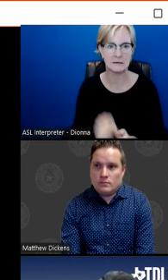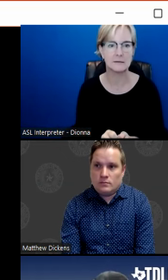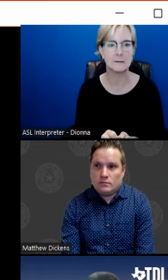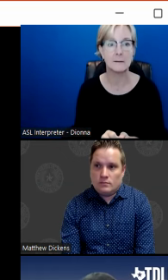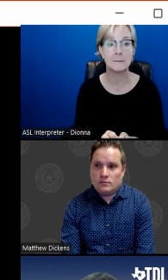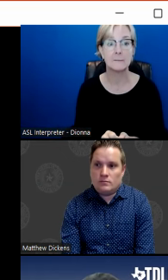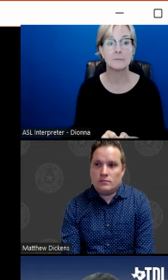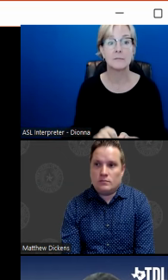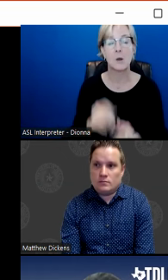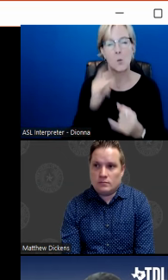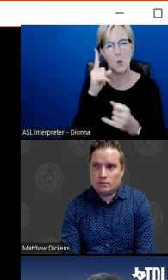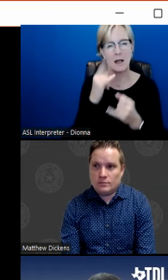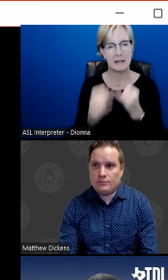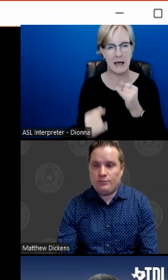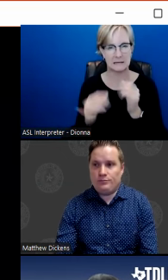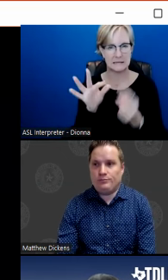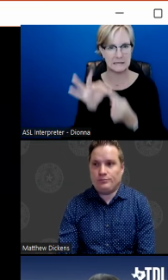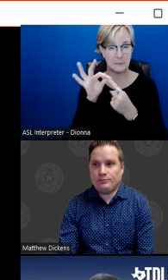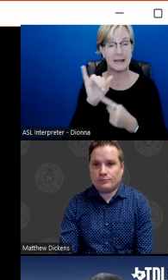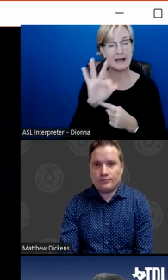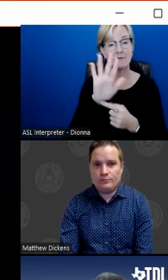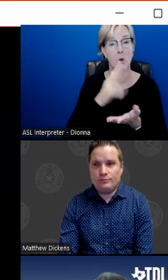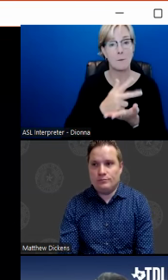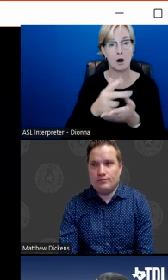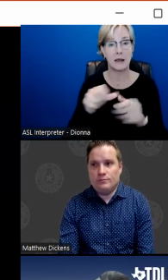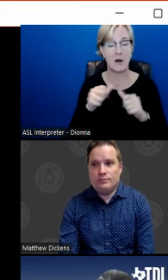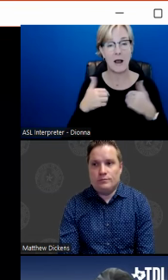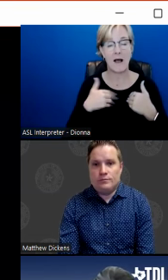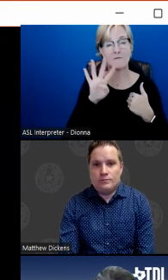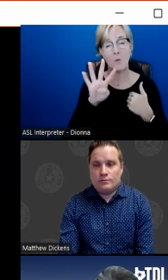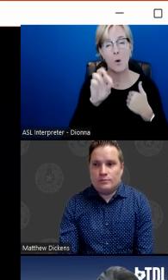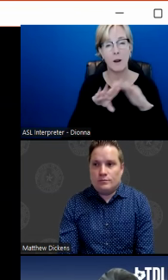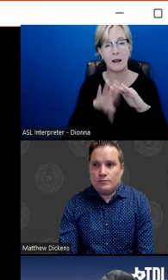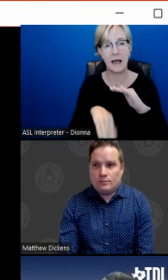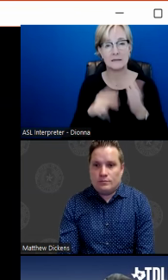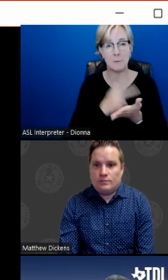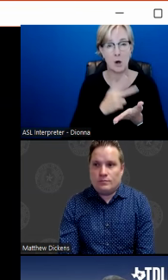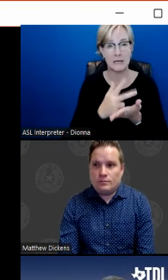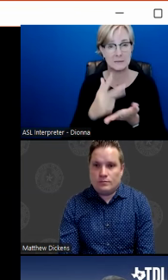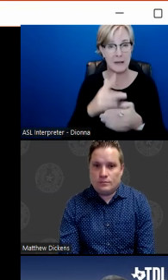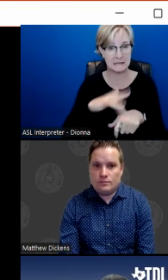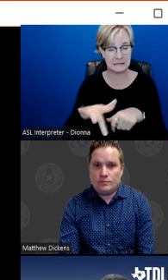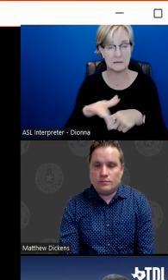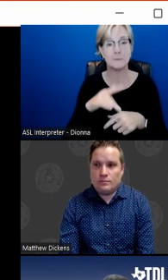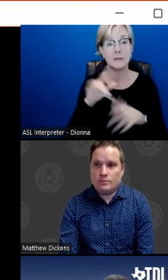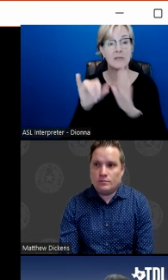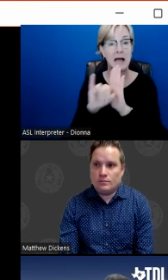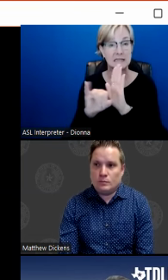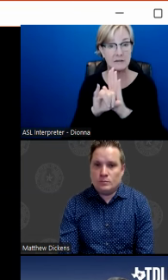And then there's one last exception. Should your parking facilities have four or fewer parking spaces, the identification